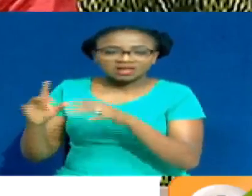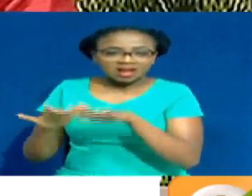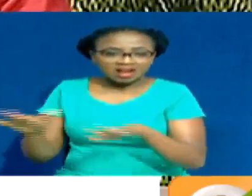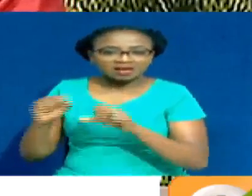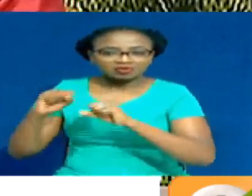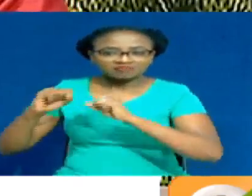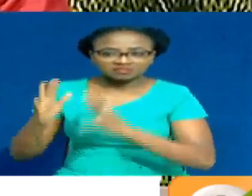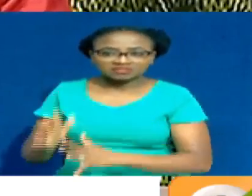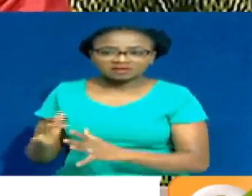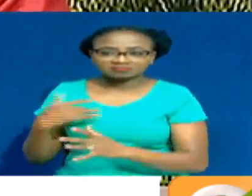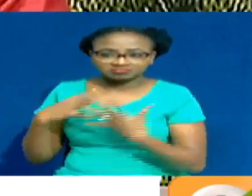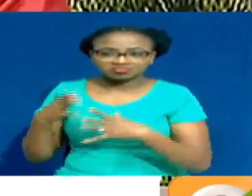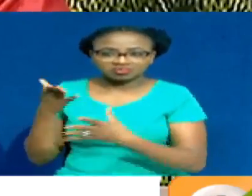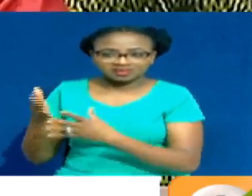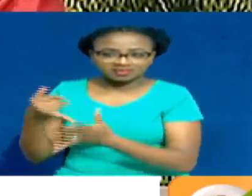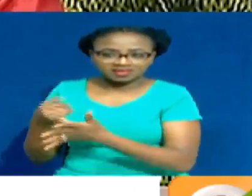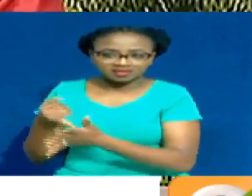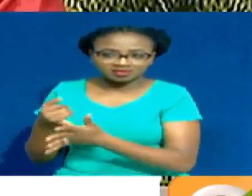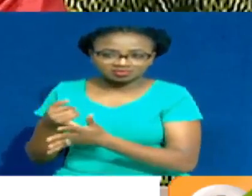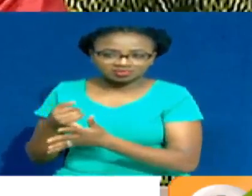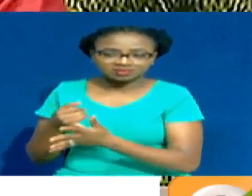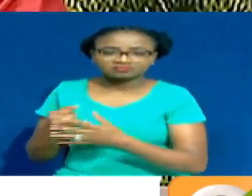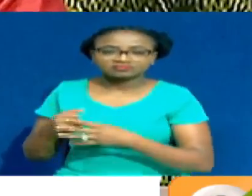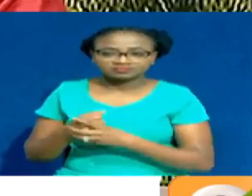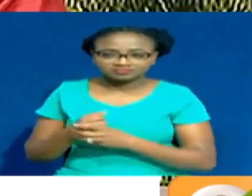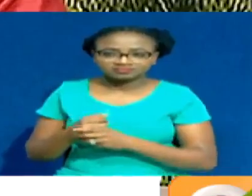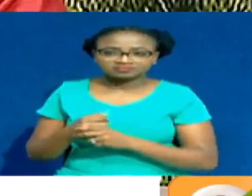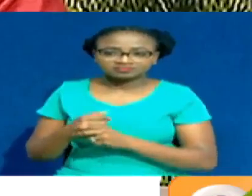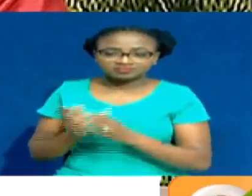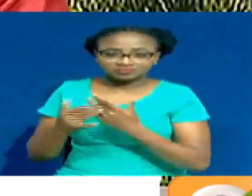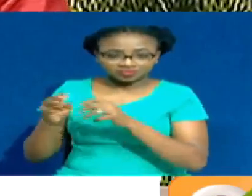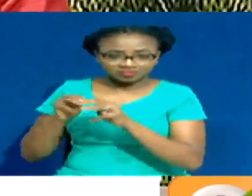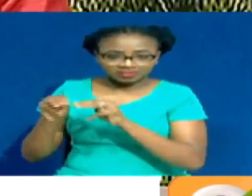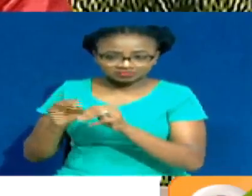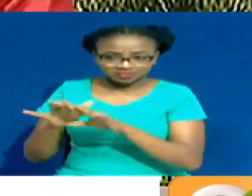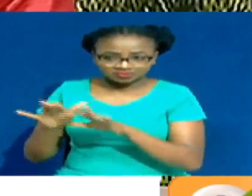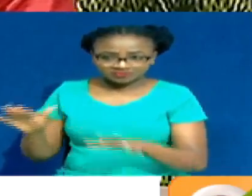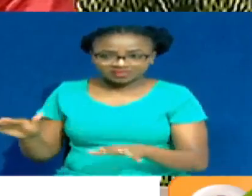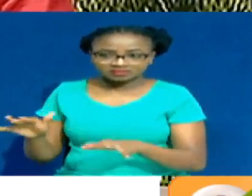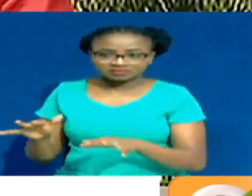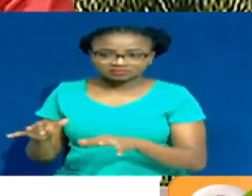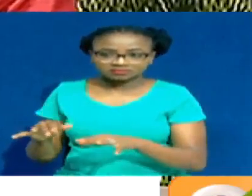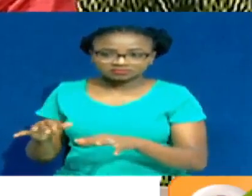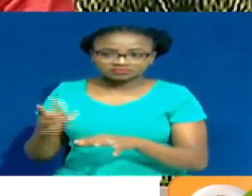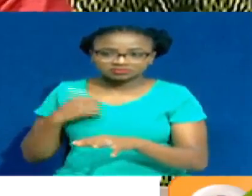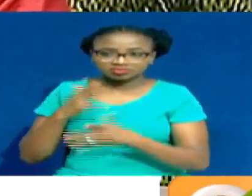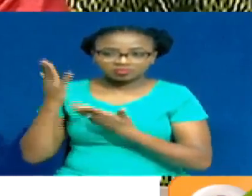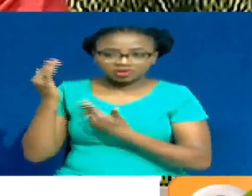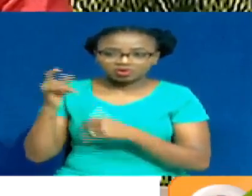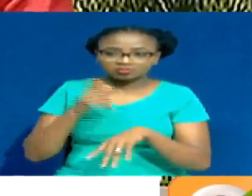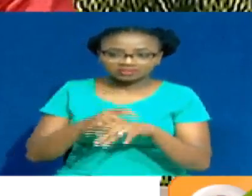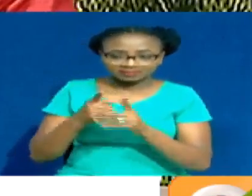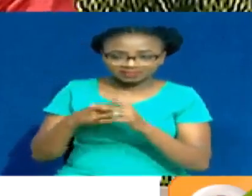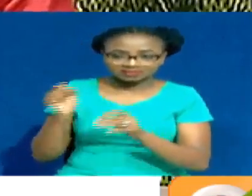has NLC, it has everybody on board that has anything to do with the management of land. And we are hoping that when they